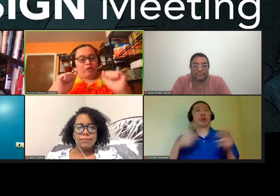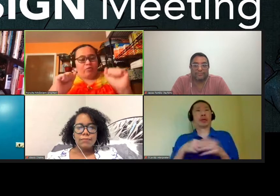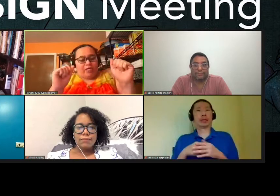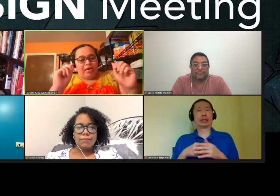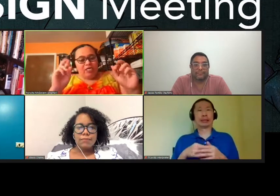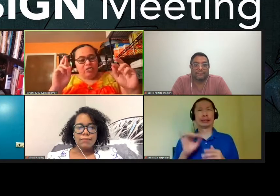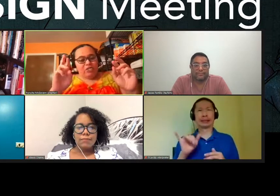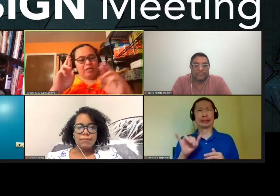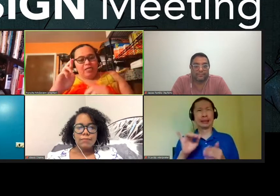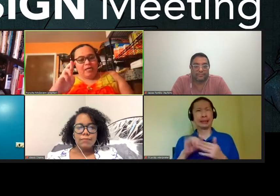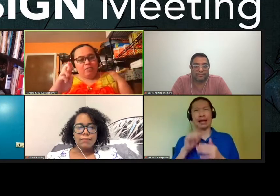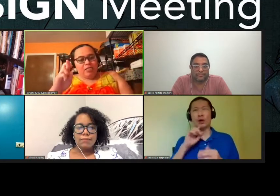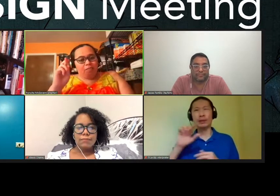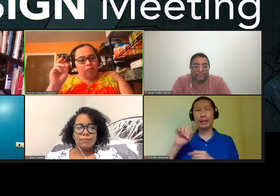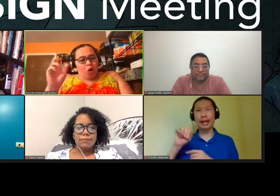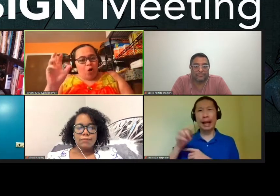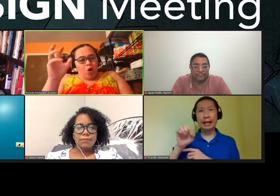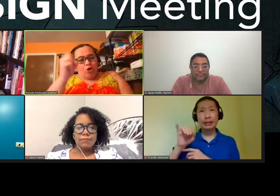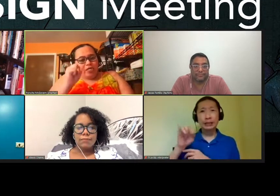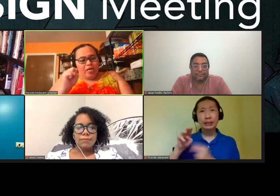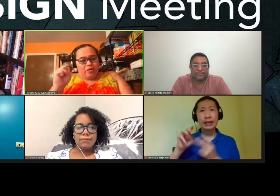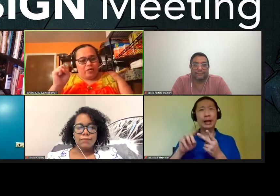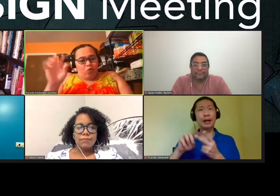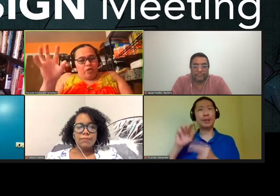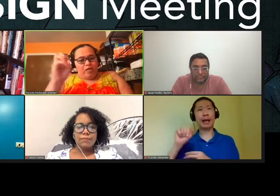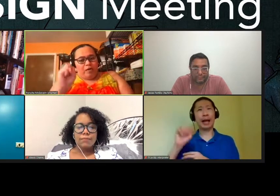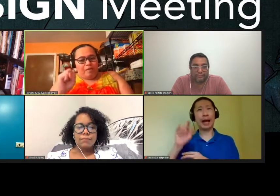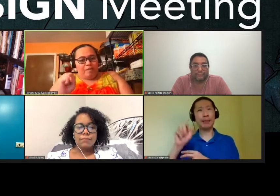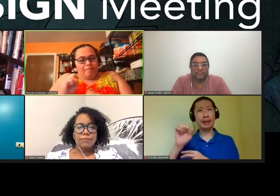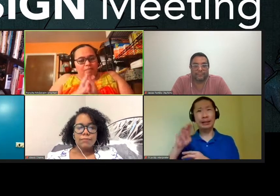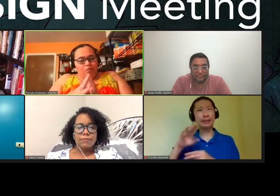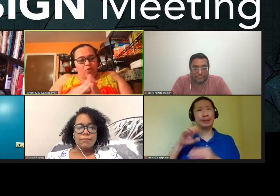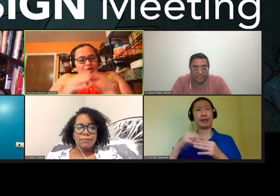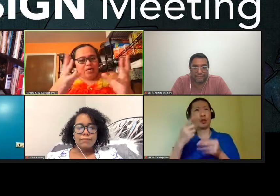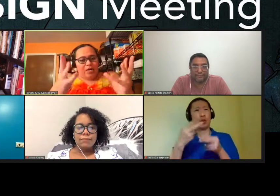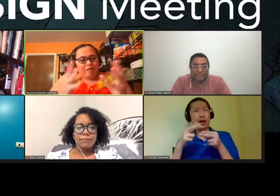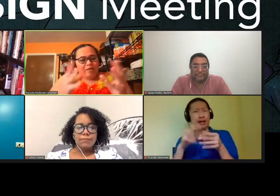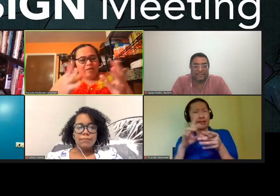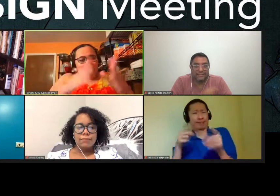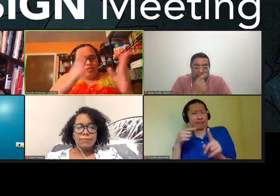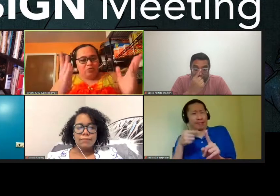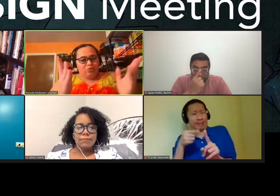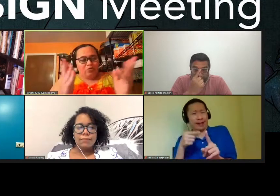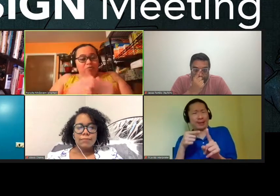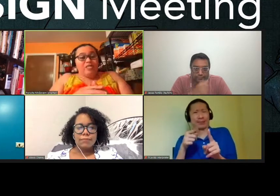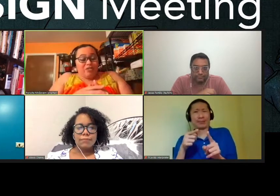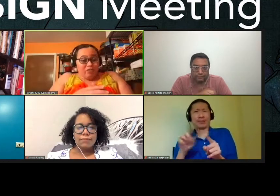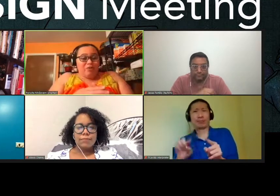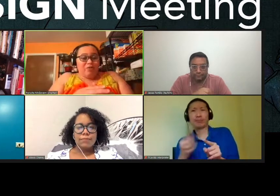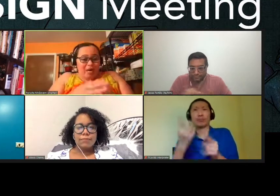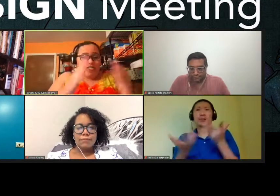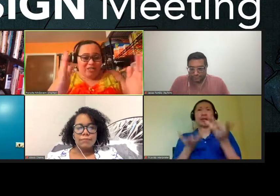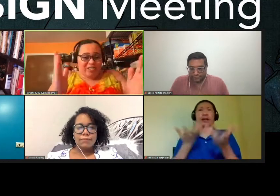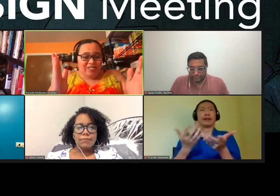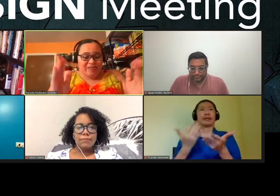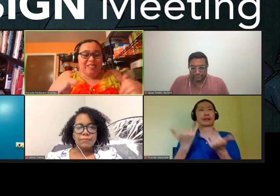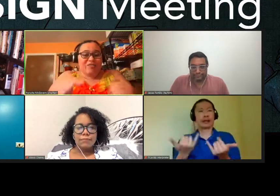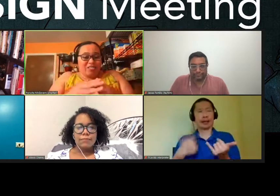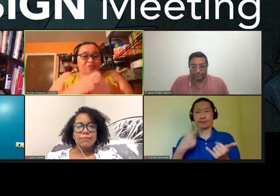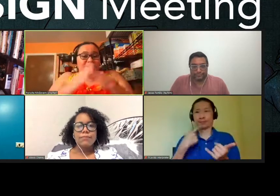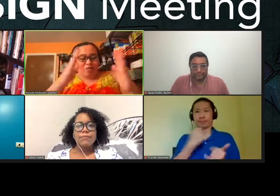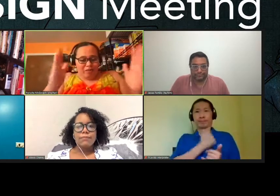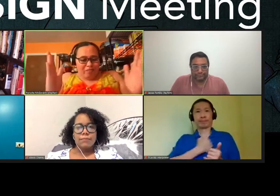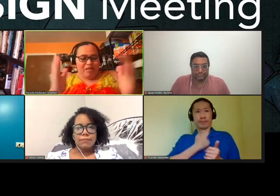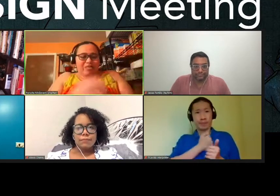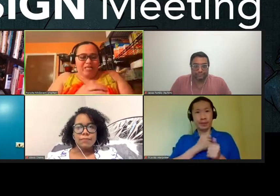wow, that was like ageism and ableism all together in one comment that you did to this huge room. So now you're going to apologize and you're going